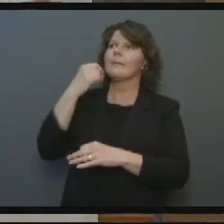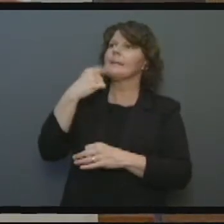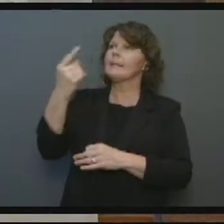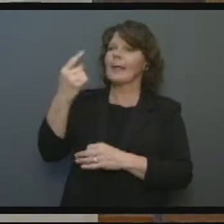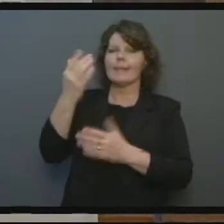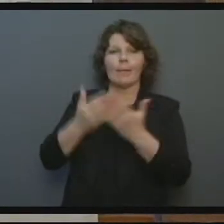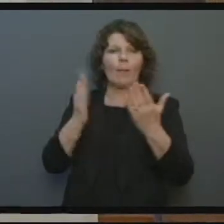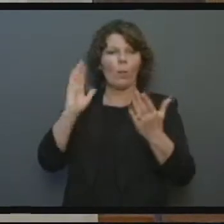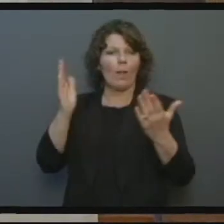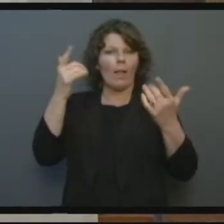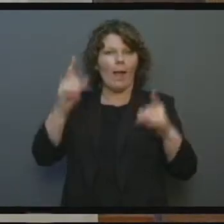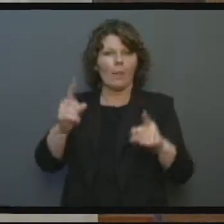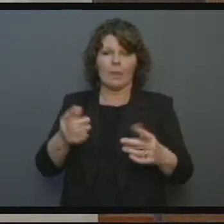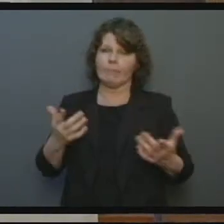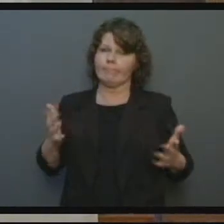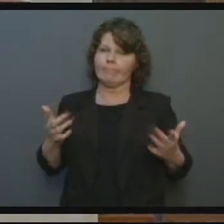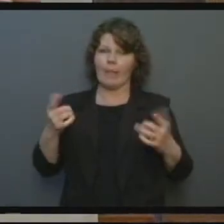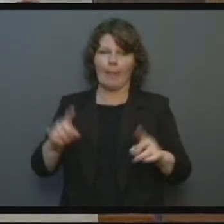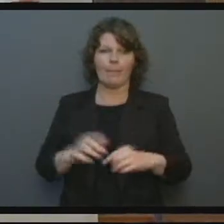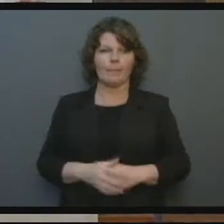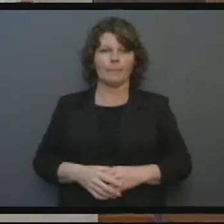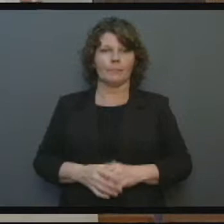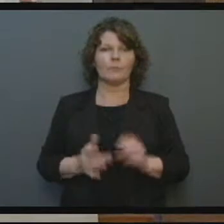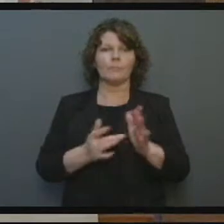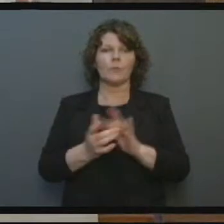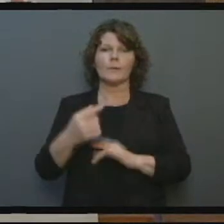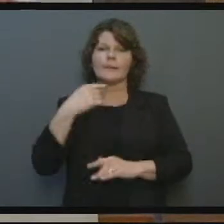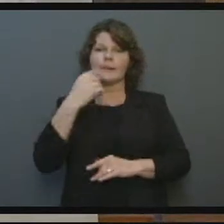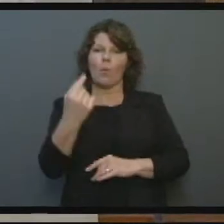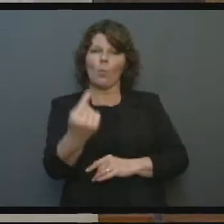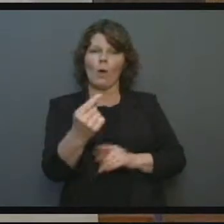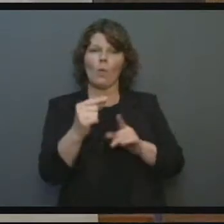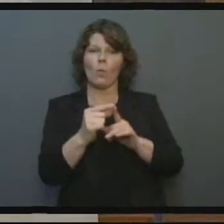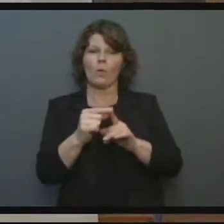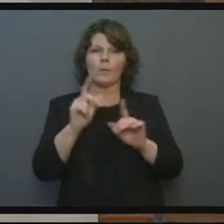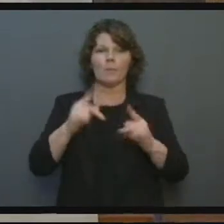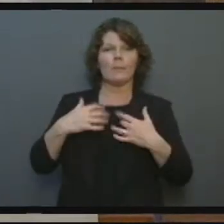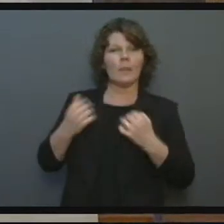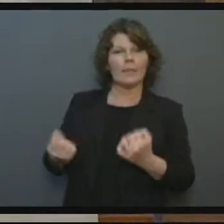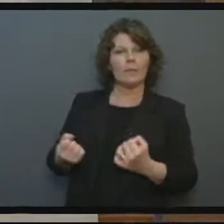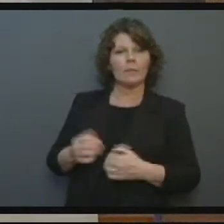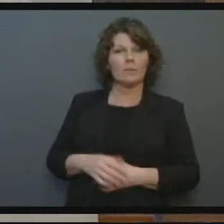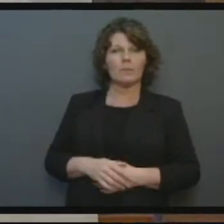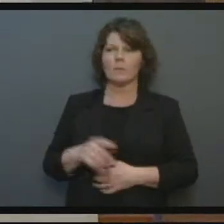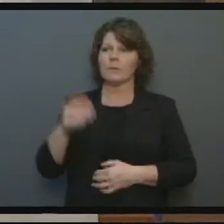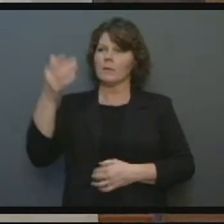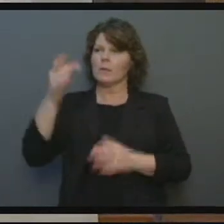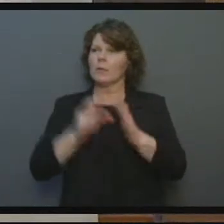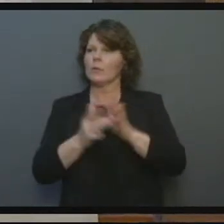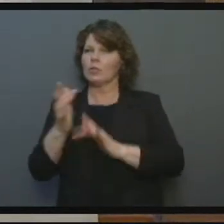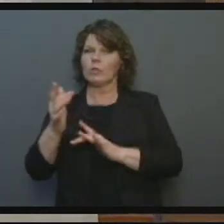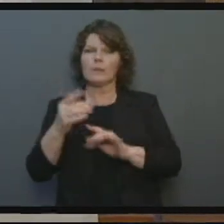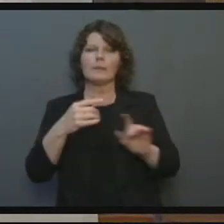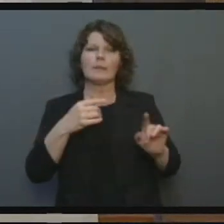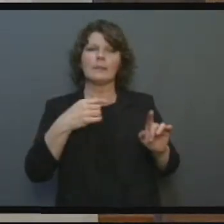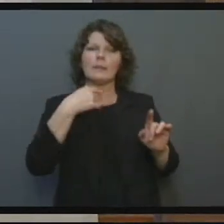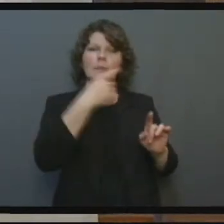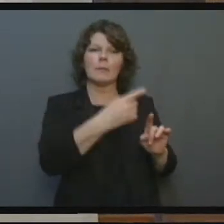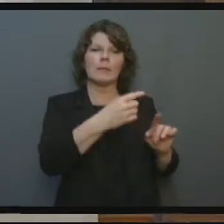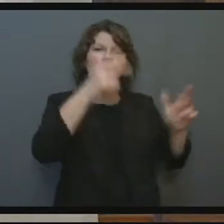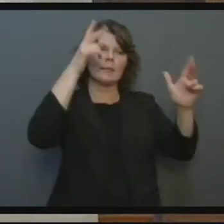happen, it happens. How Jesus speaks a word and people are healed. He speaks and even the demons obey